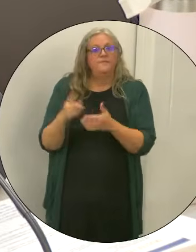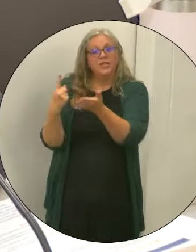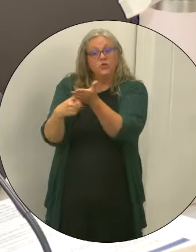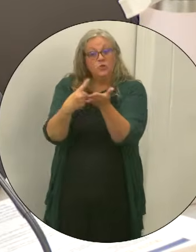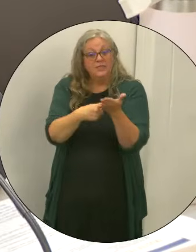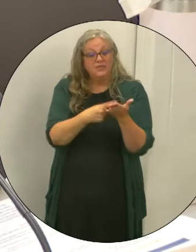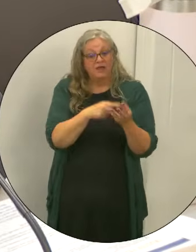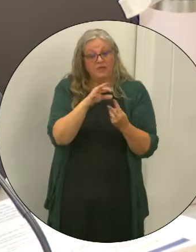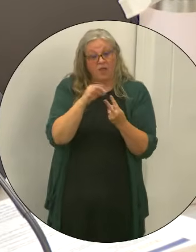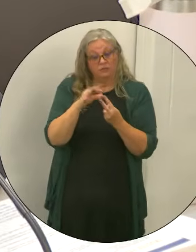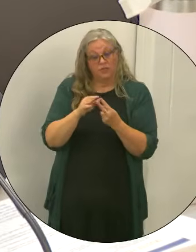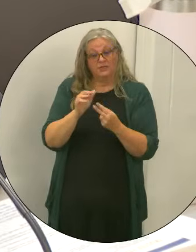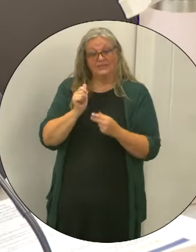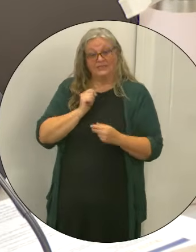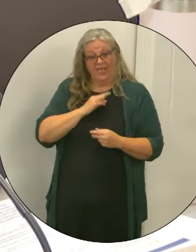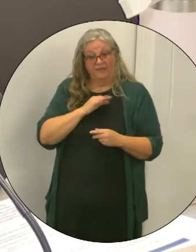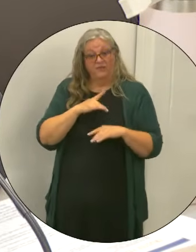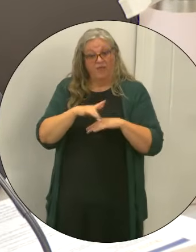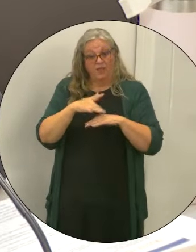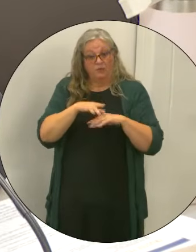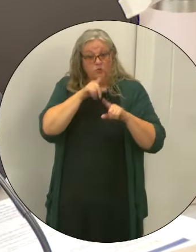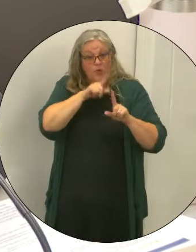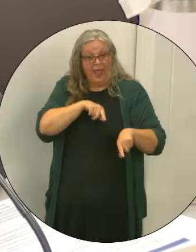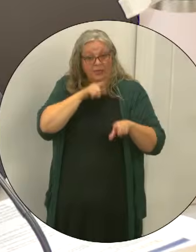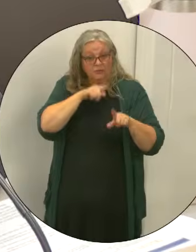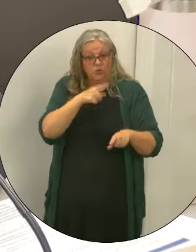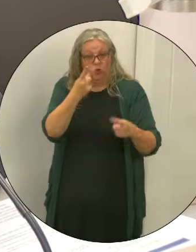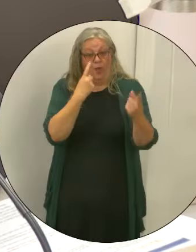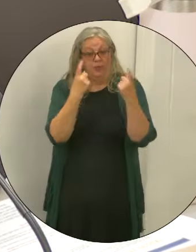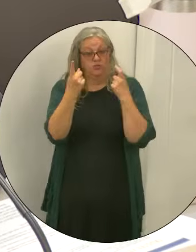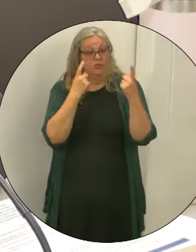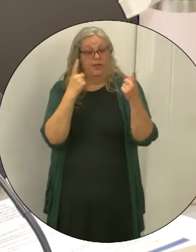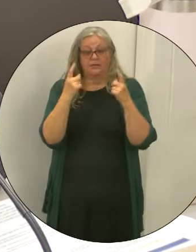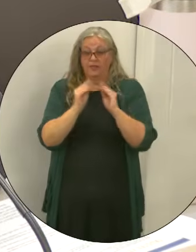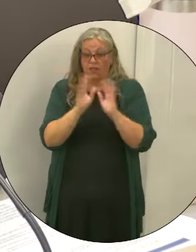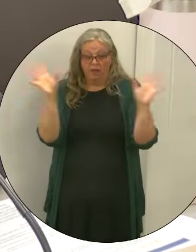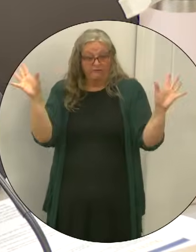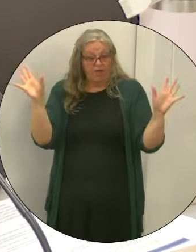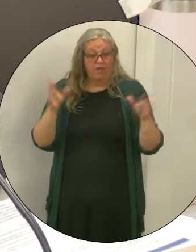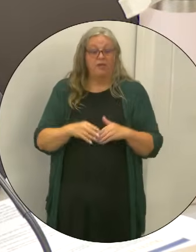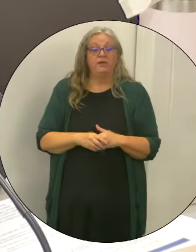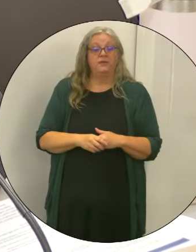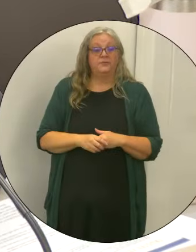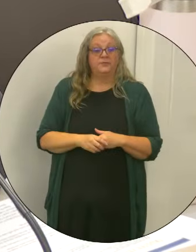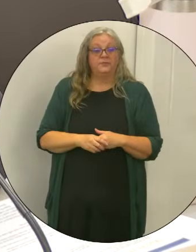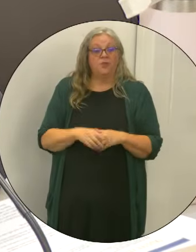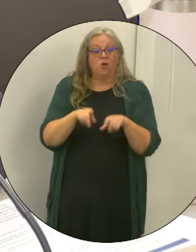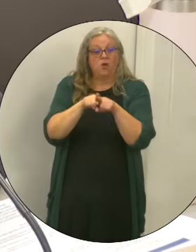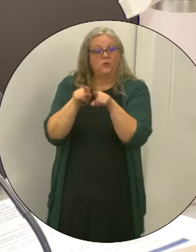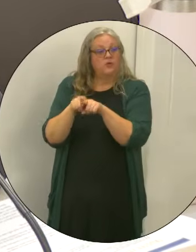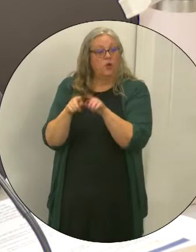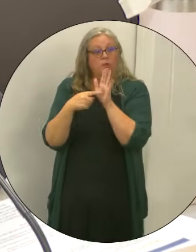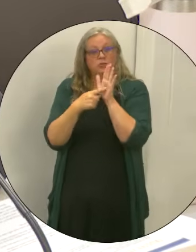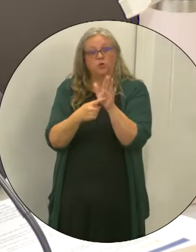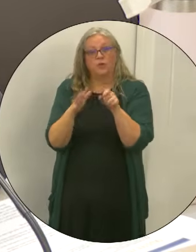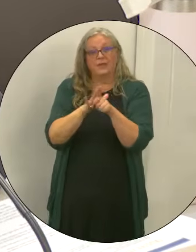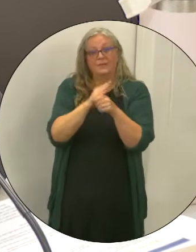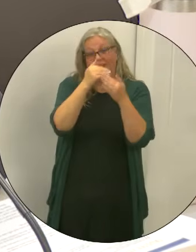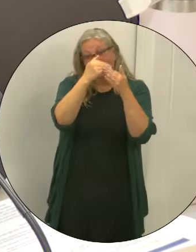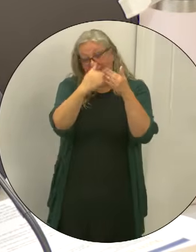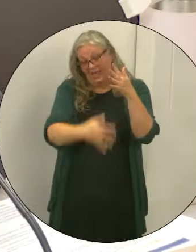options, staff will be available to answer questions and provide clarification as needed. We will also display the complete list of